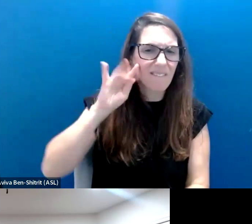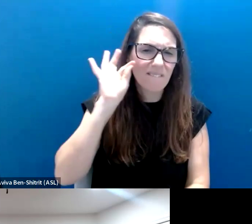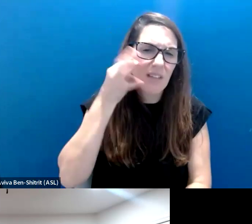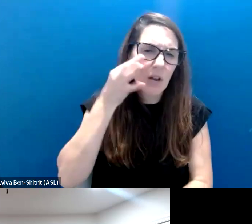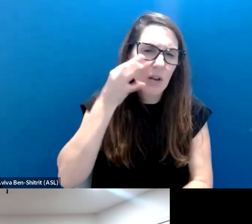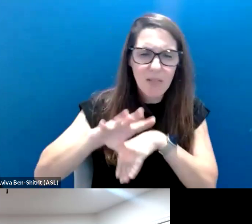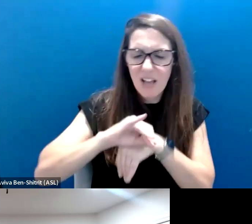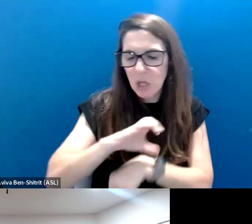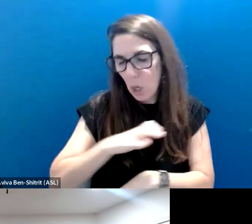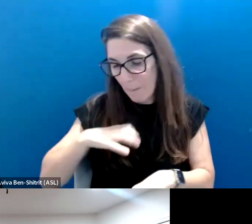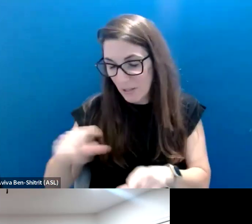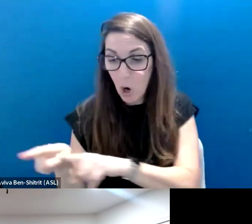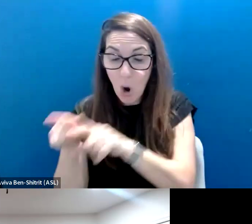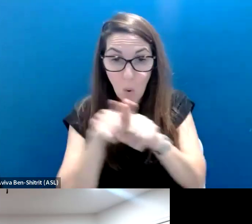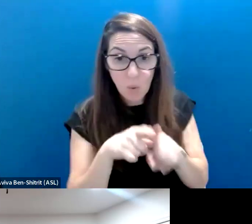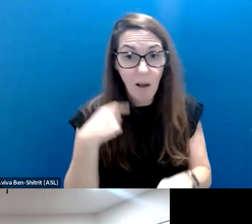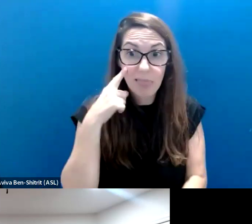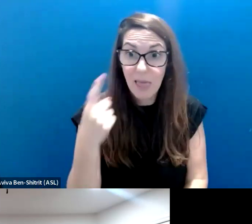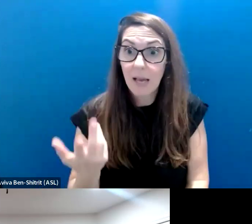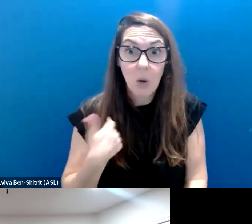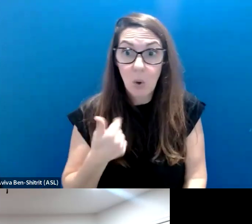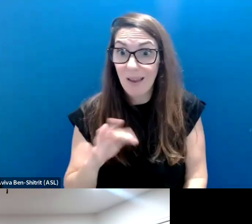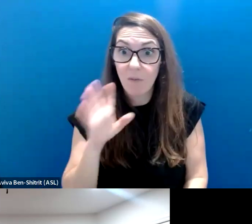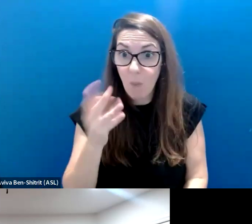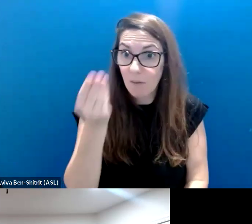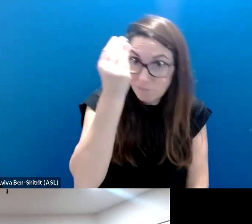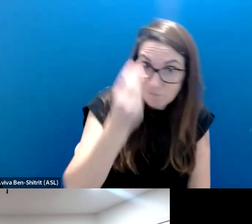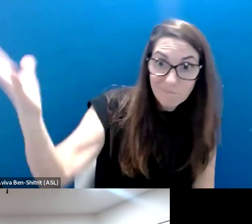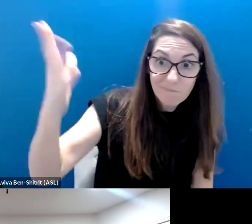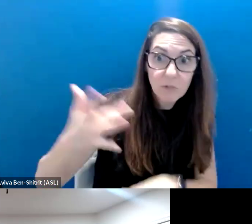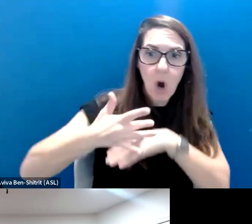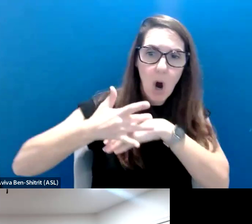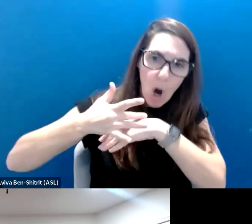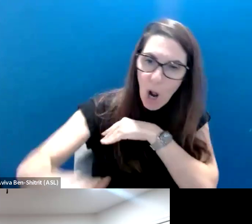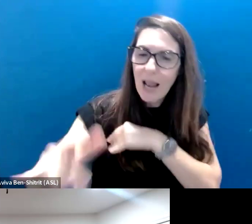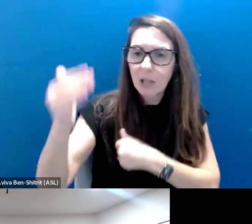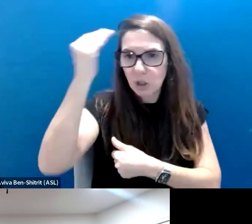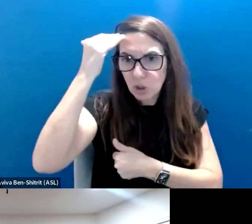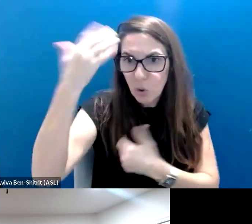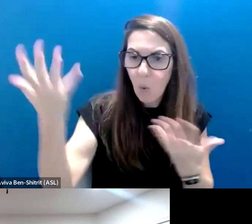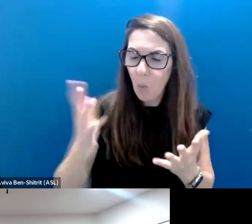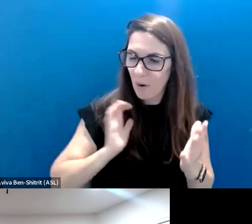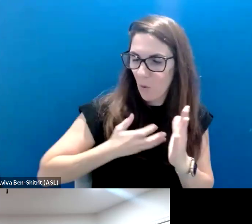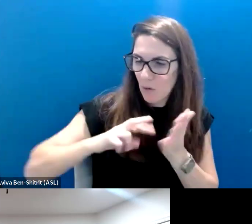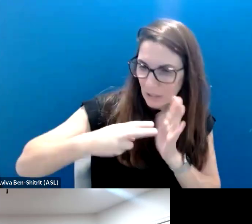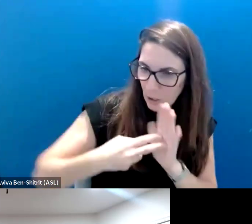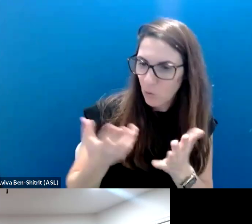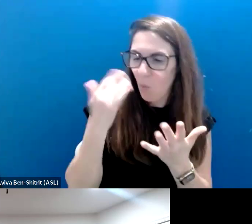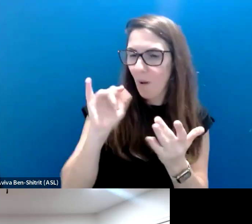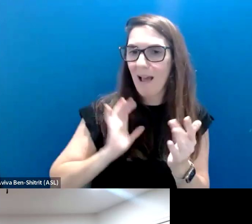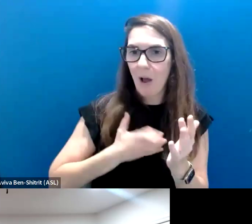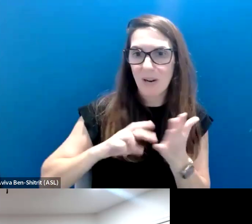think getting out there early and letting folks know the intentions and the reasons why is valuable.